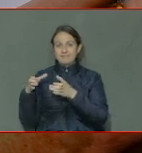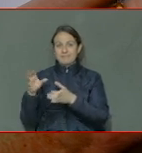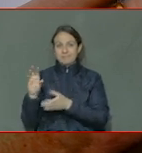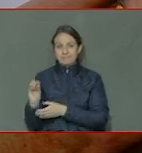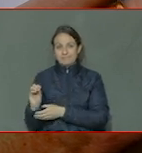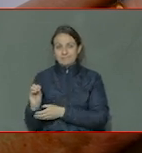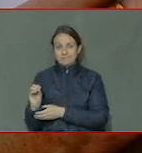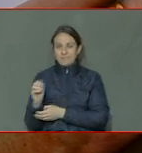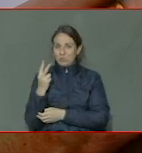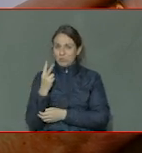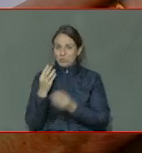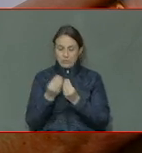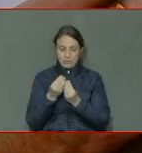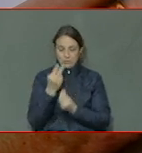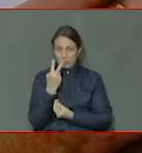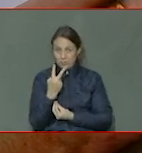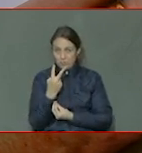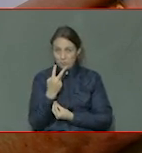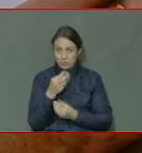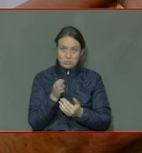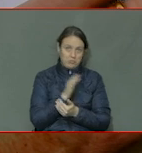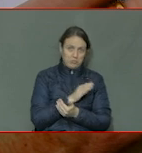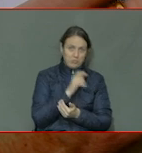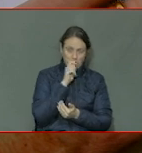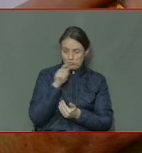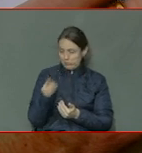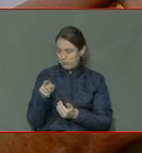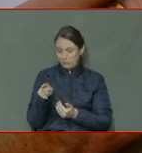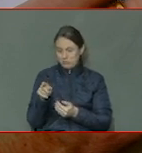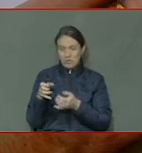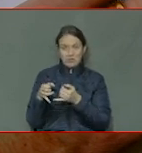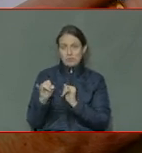Okay, so I had 2 objects beforehand. Although one was standing still, it doesn't